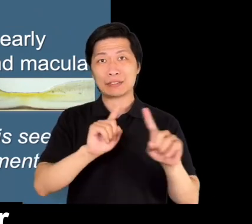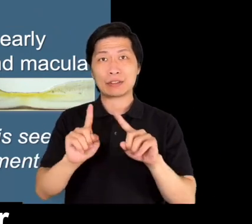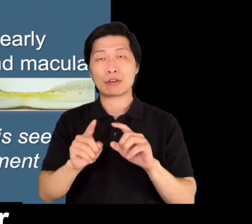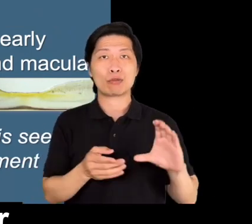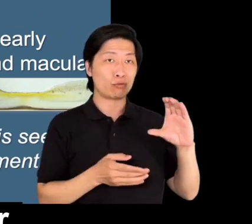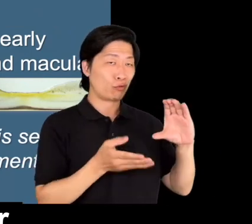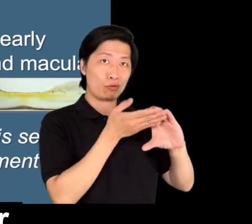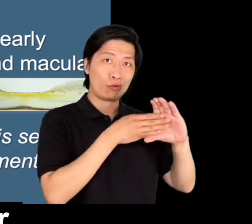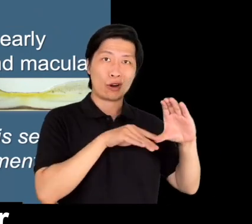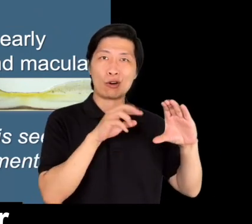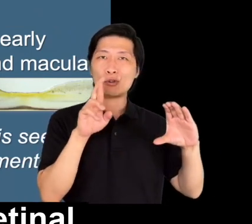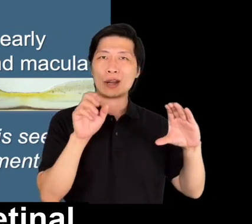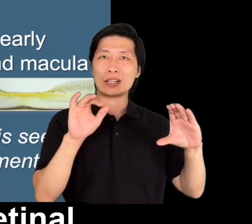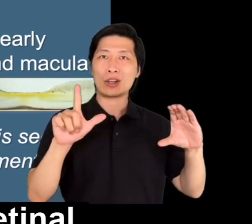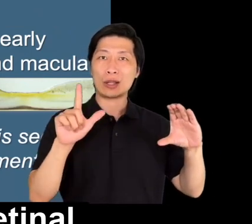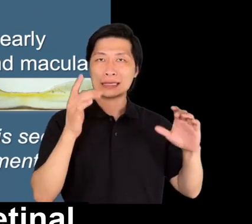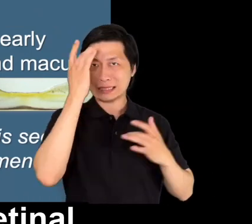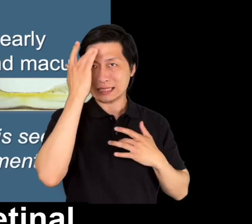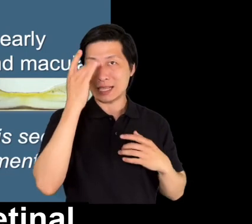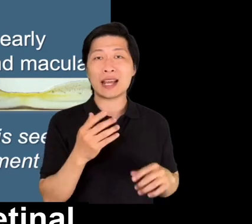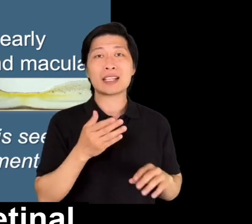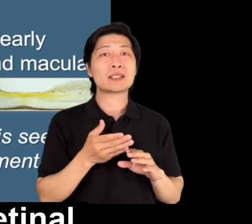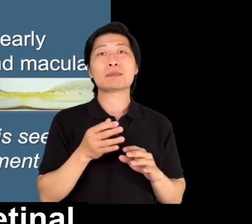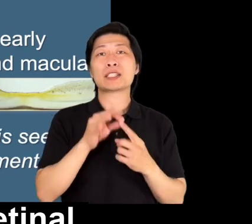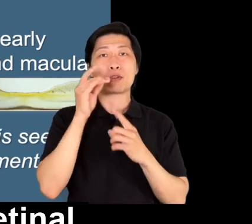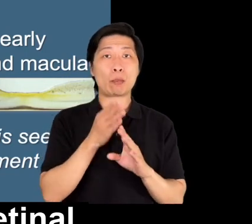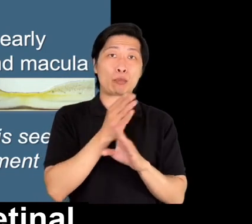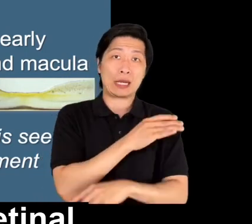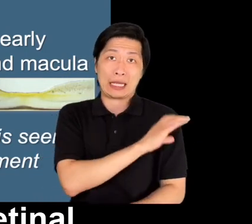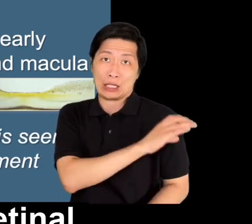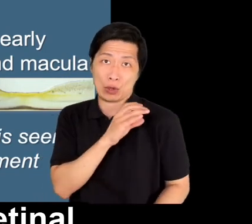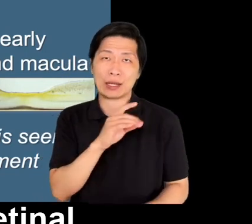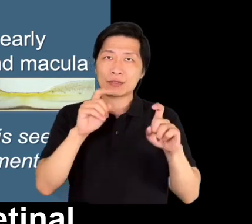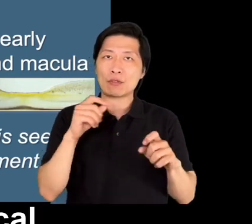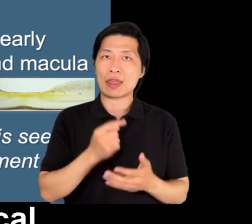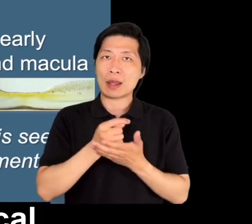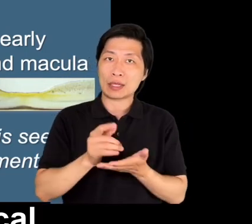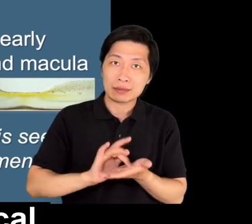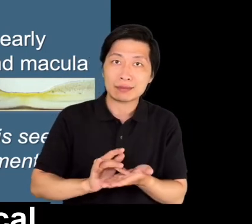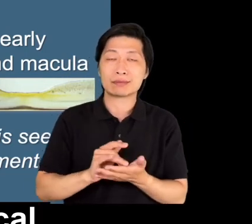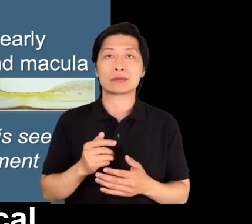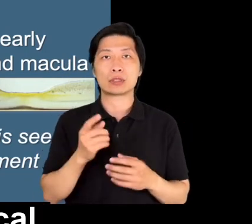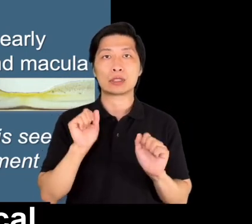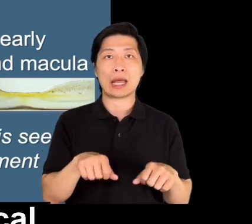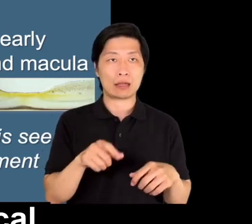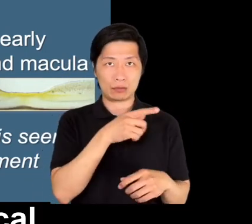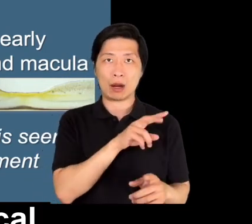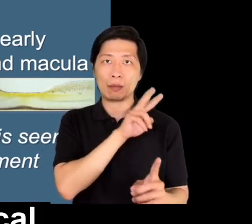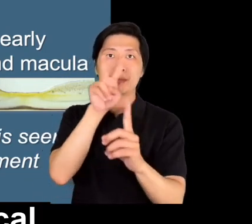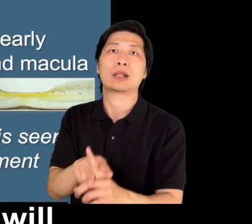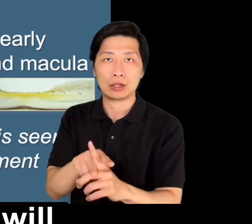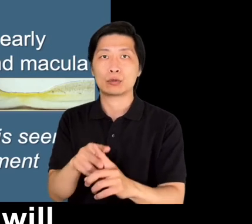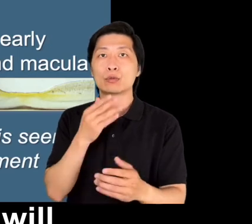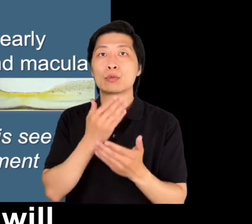diseases and especially for preclinical testing of therapies in ways that will translate well